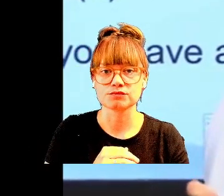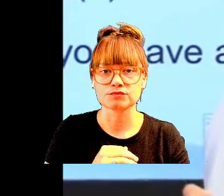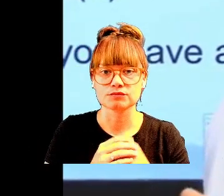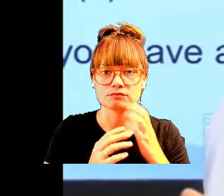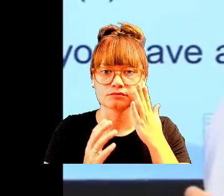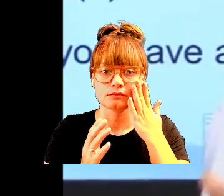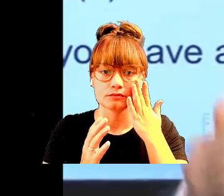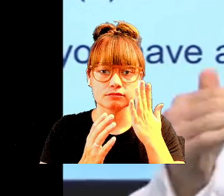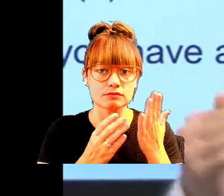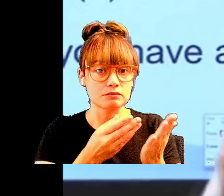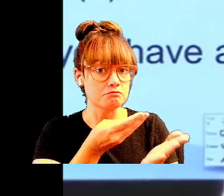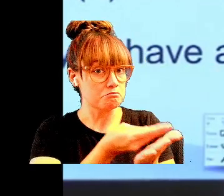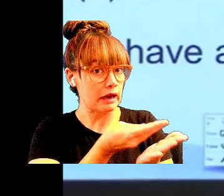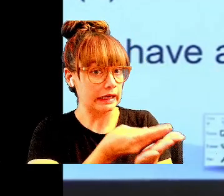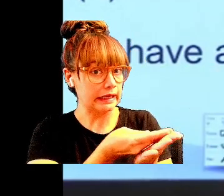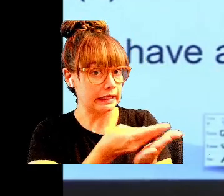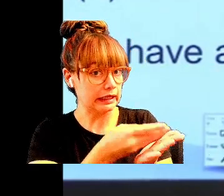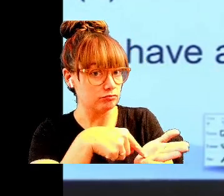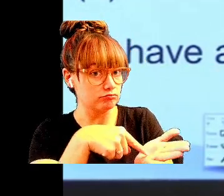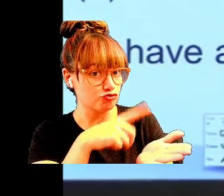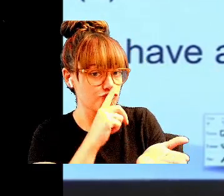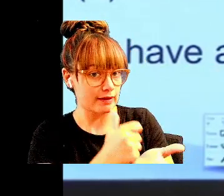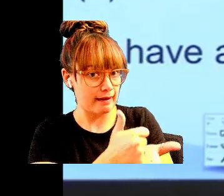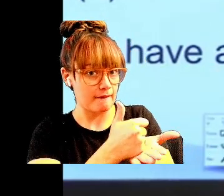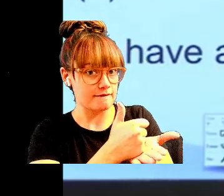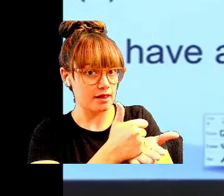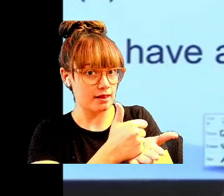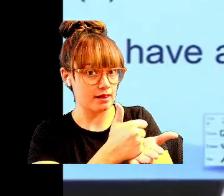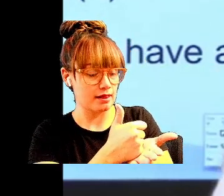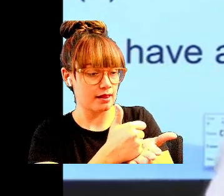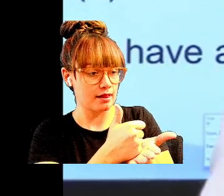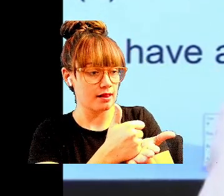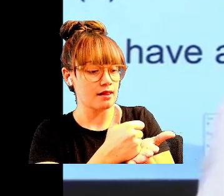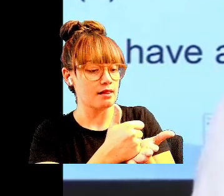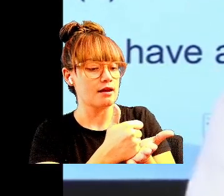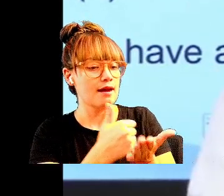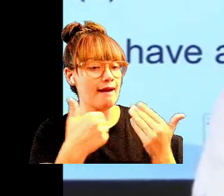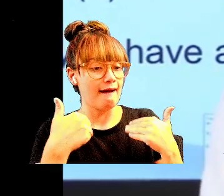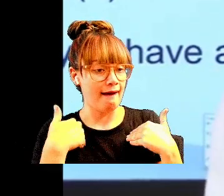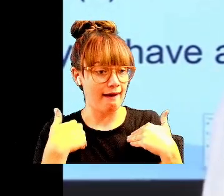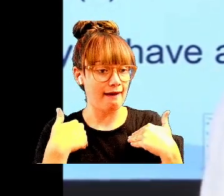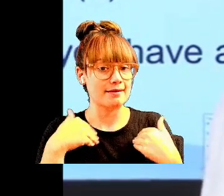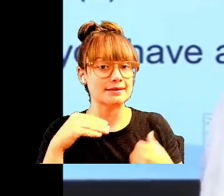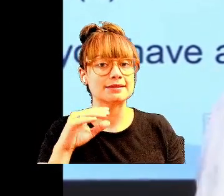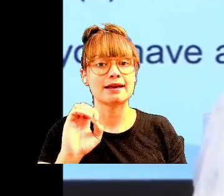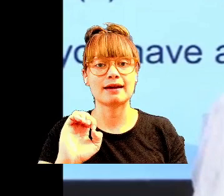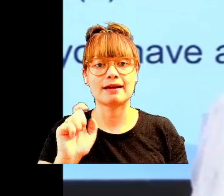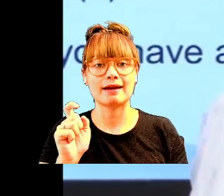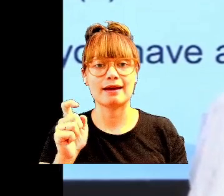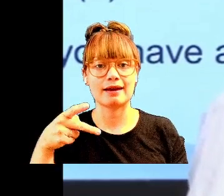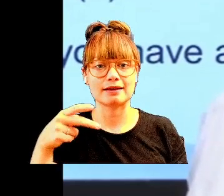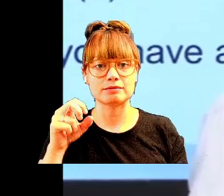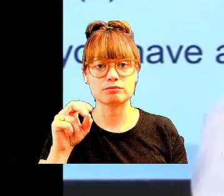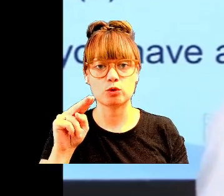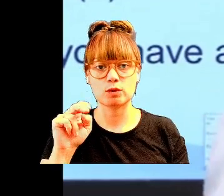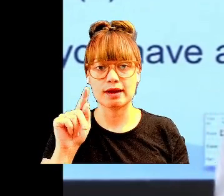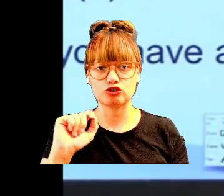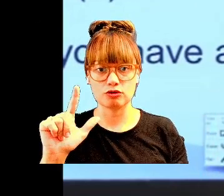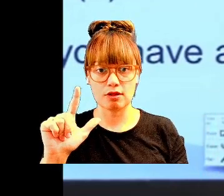which is really helpful, follows an exponential growth pattern when you invest it properly.